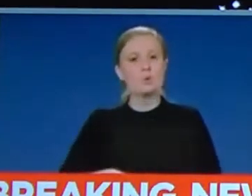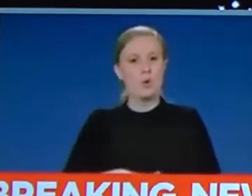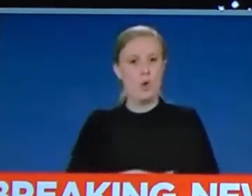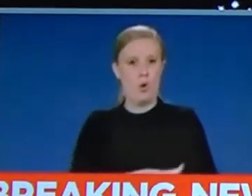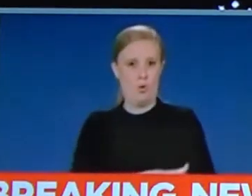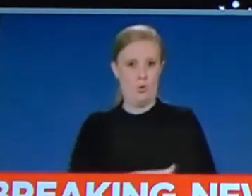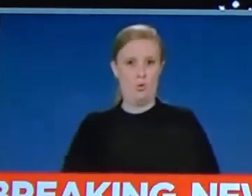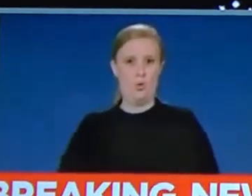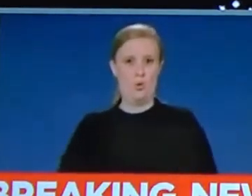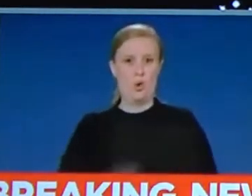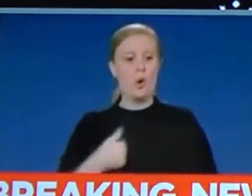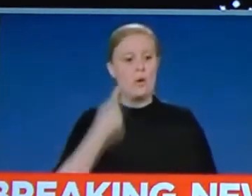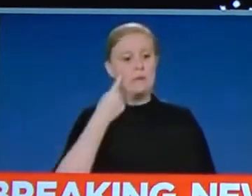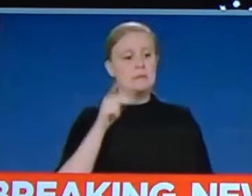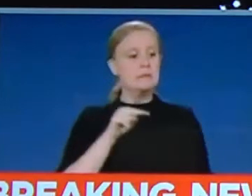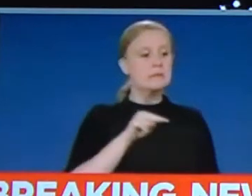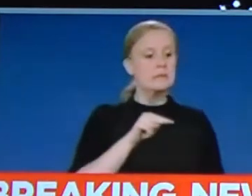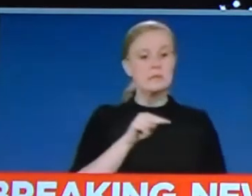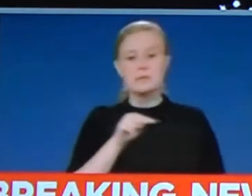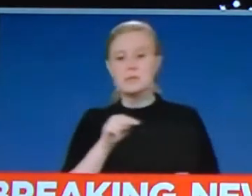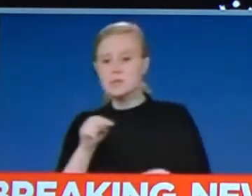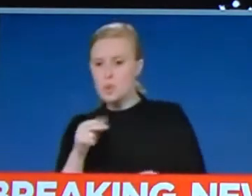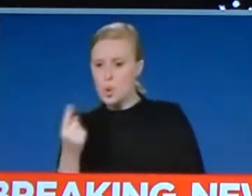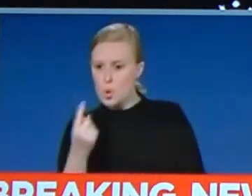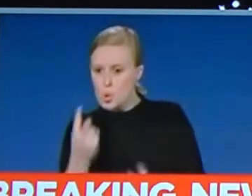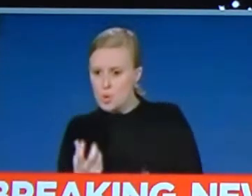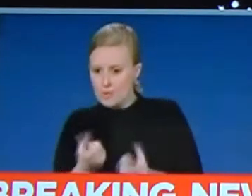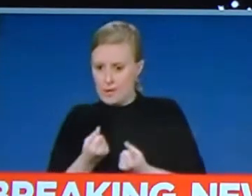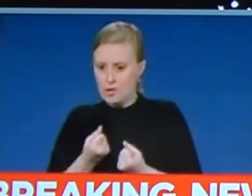carefully, as other states and territories most affected.